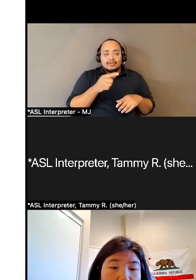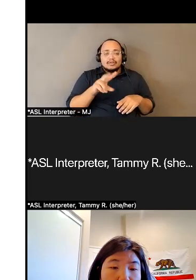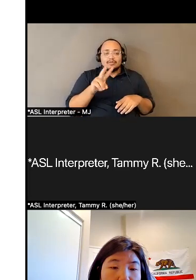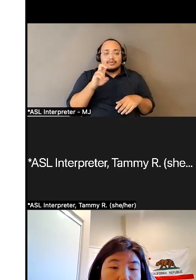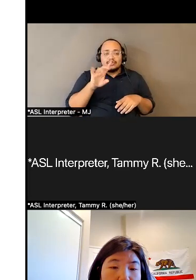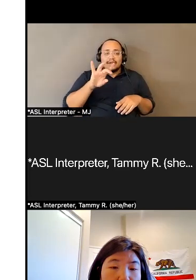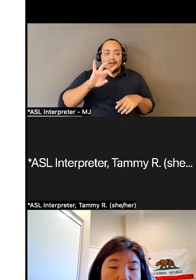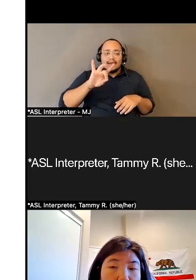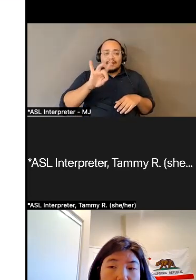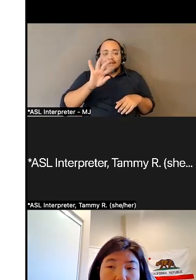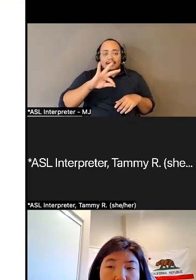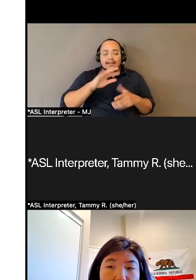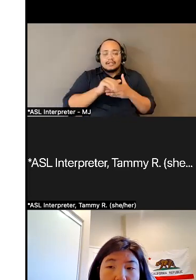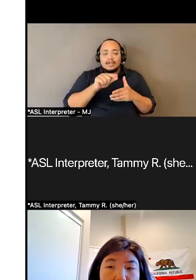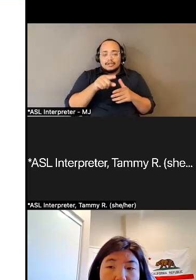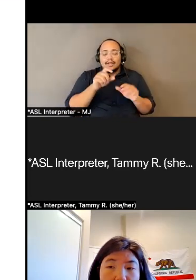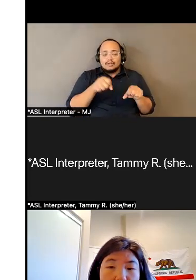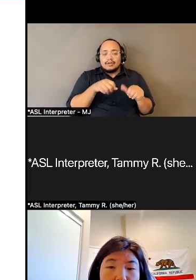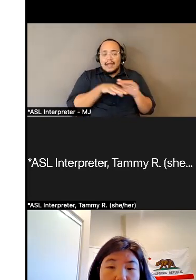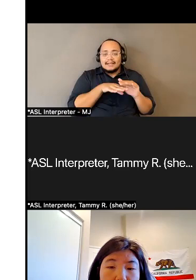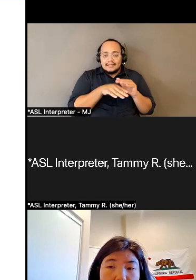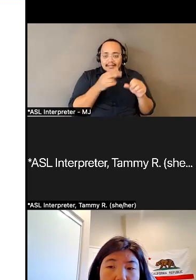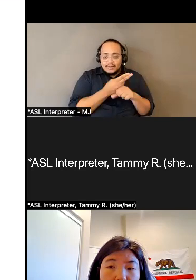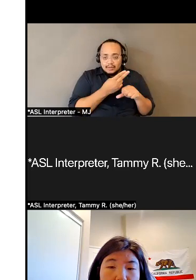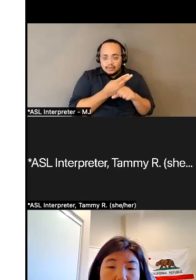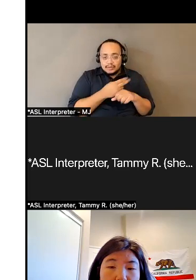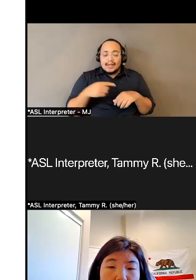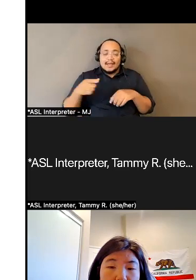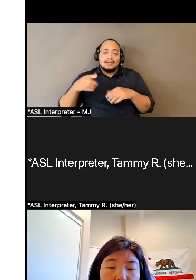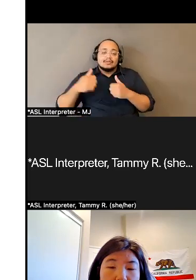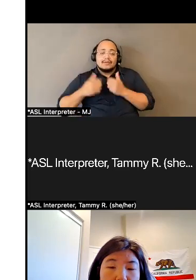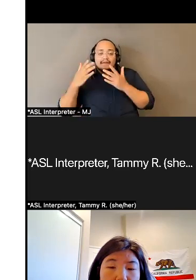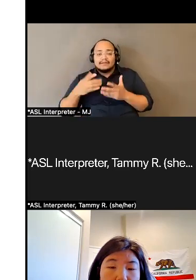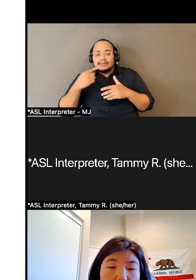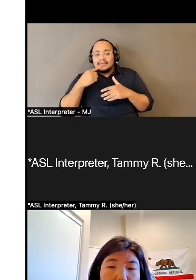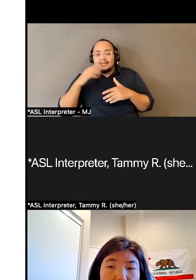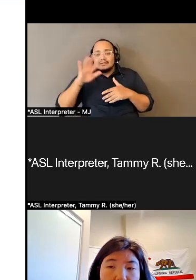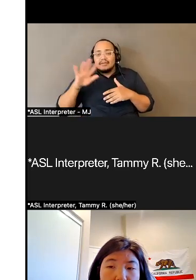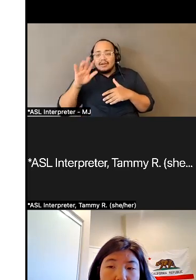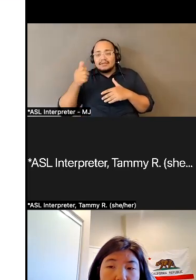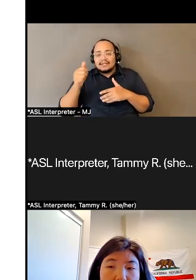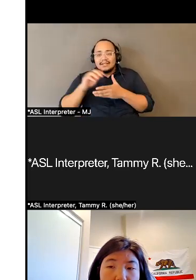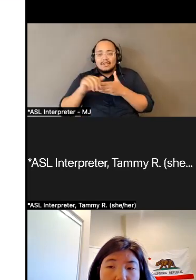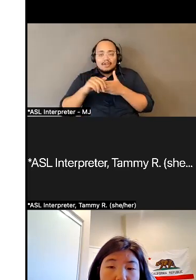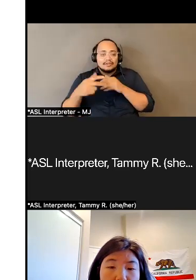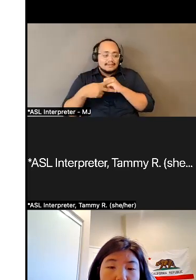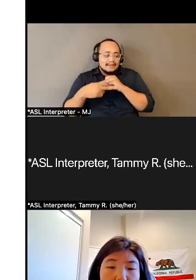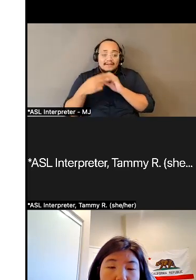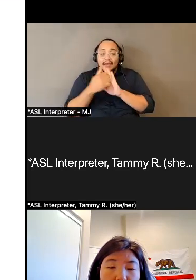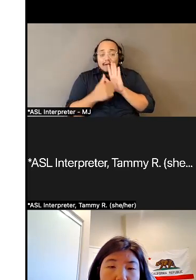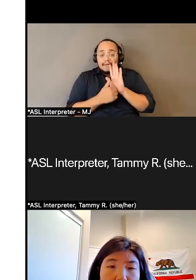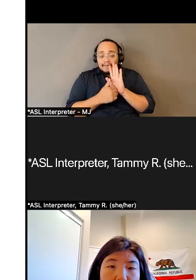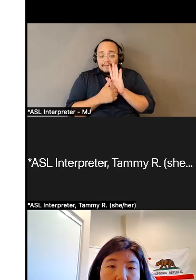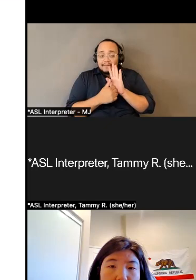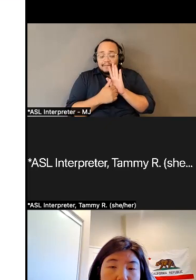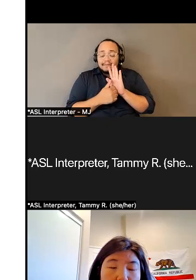$289 that they alone could access, and that survivors shared they have just on average $10 in savings. And that